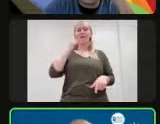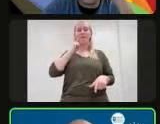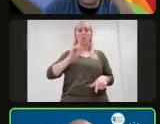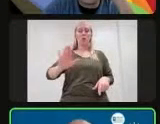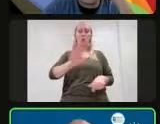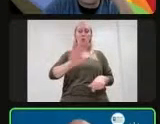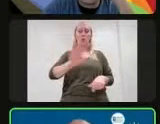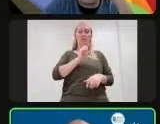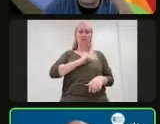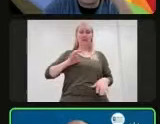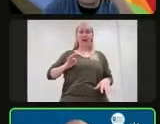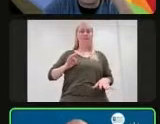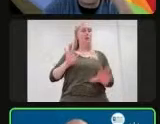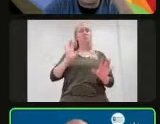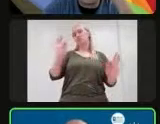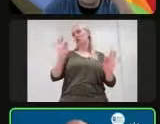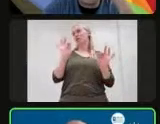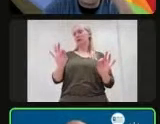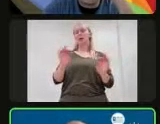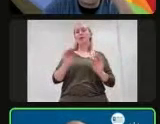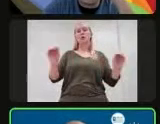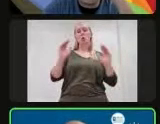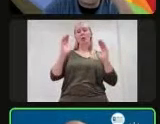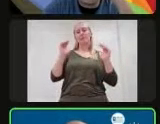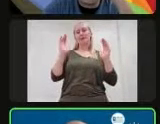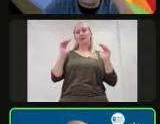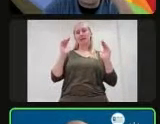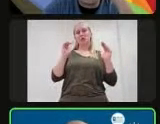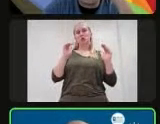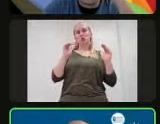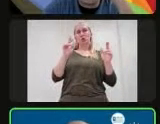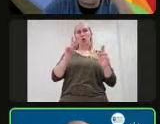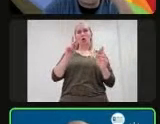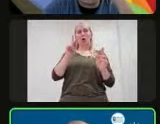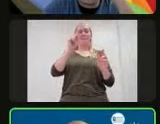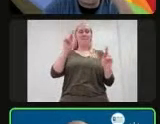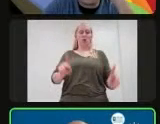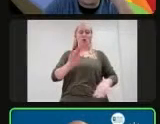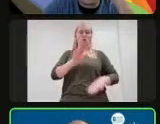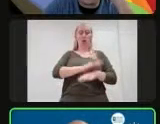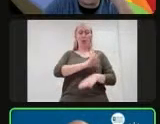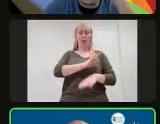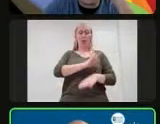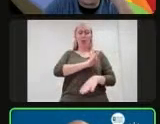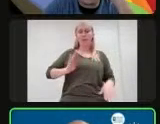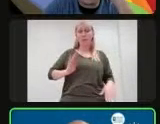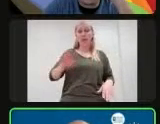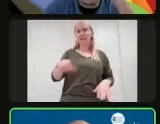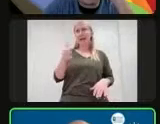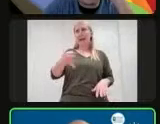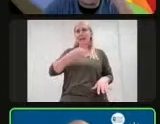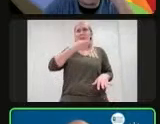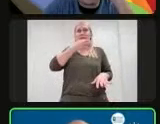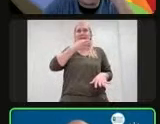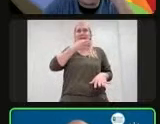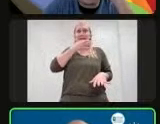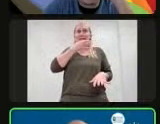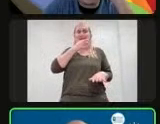and rightly so, because there's no expectation that a person on a school board has any expertise in